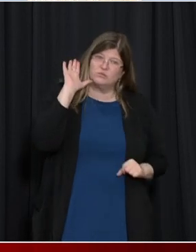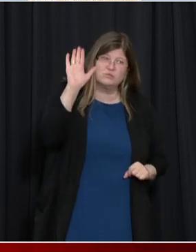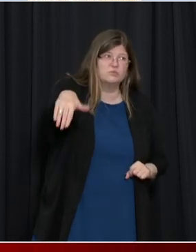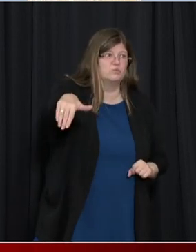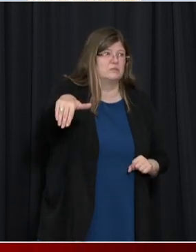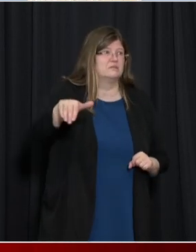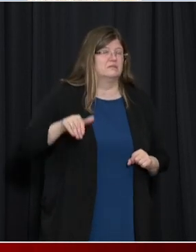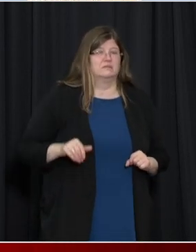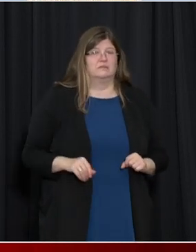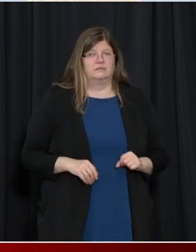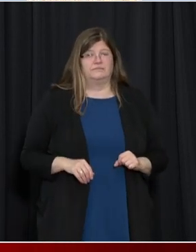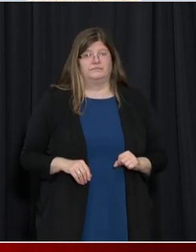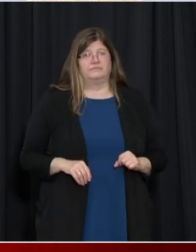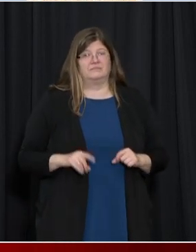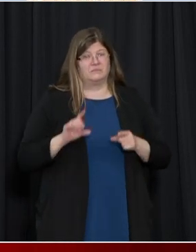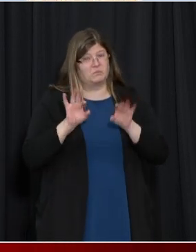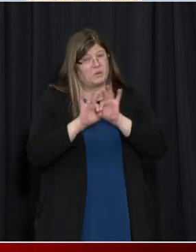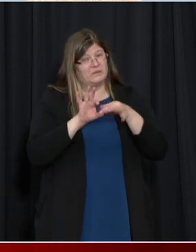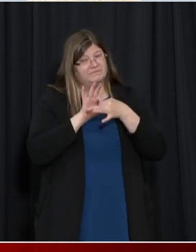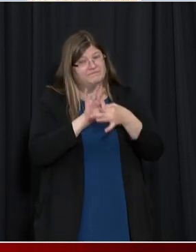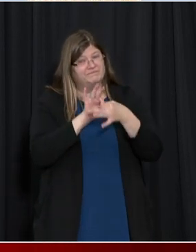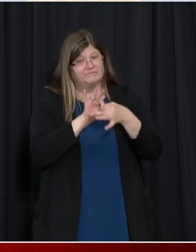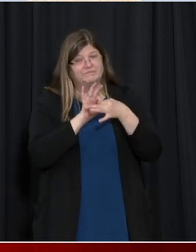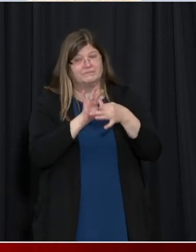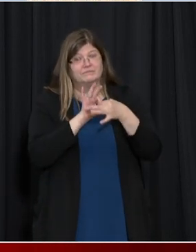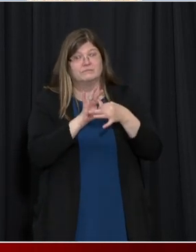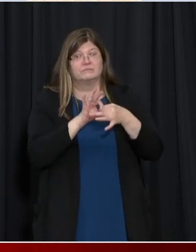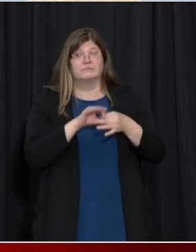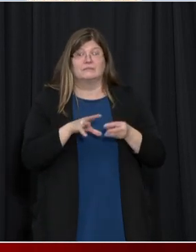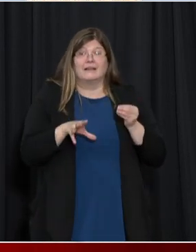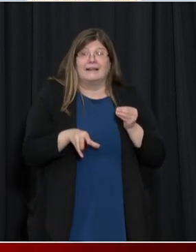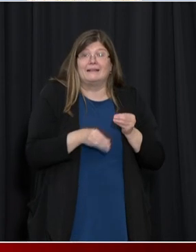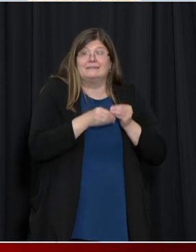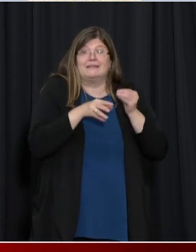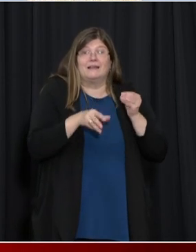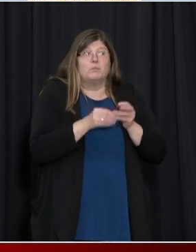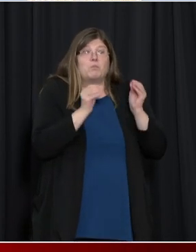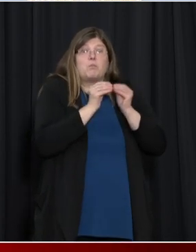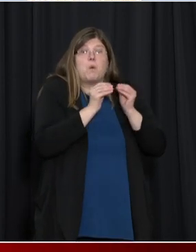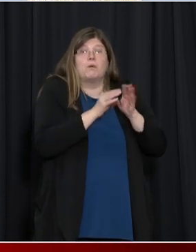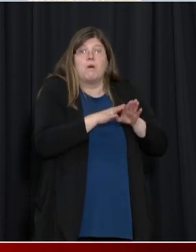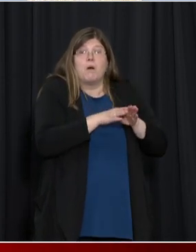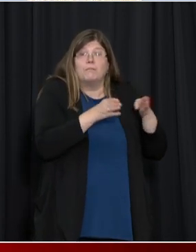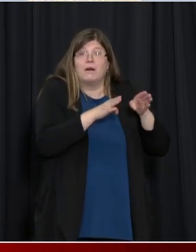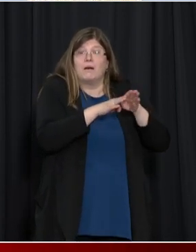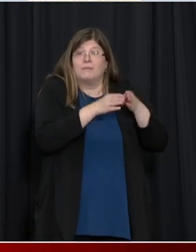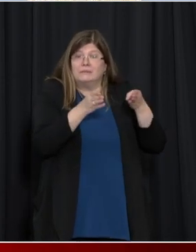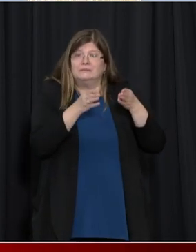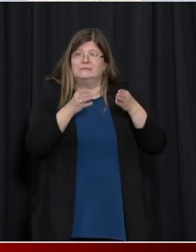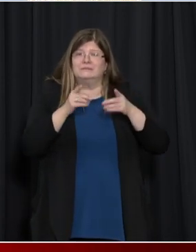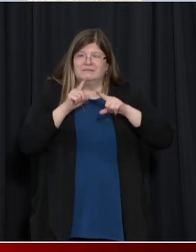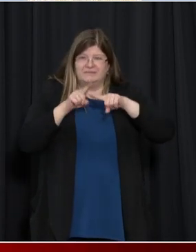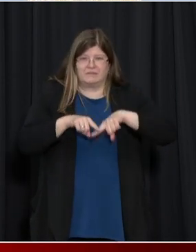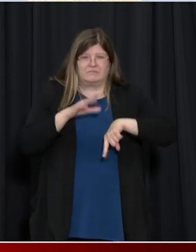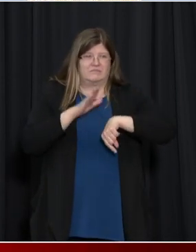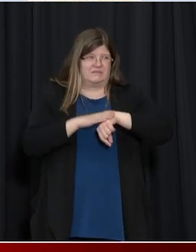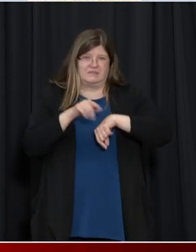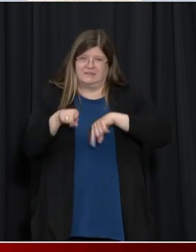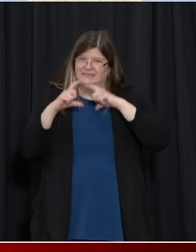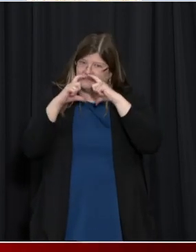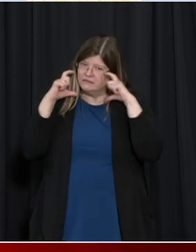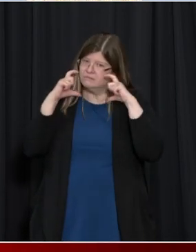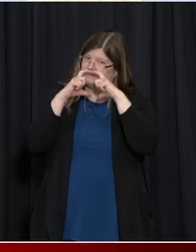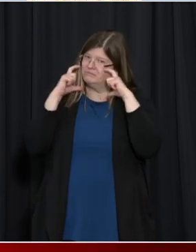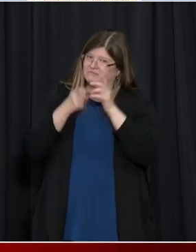in the activities that we're adding on, how important it is to be wearing masks. Staying home